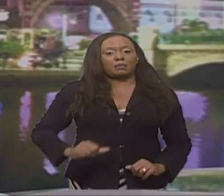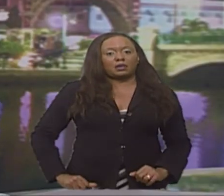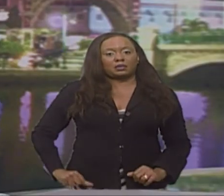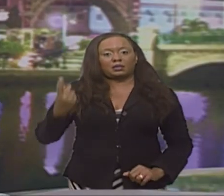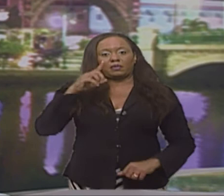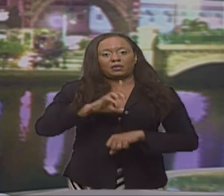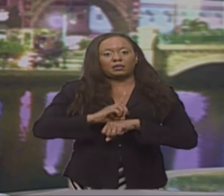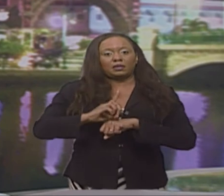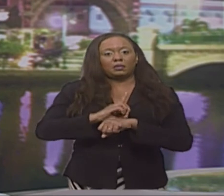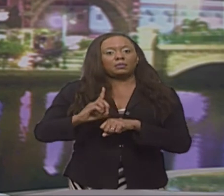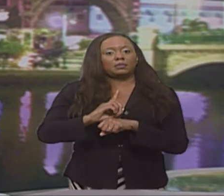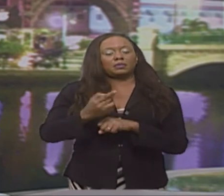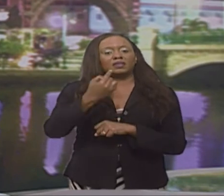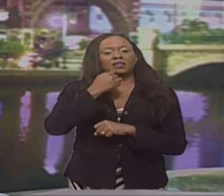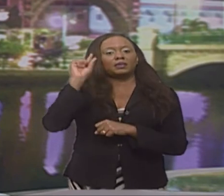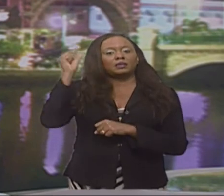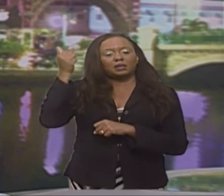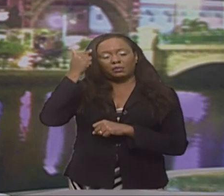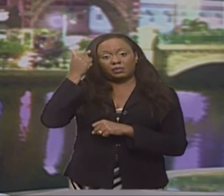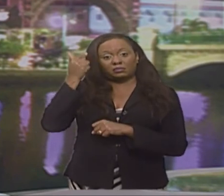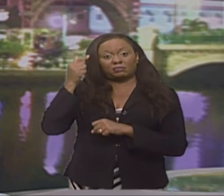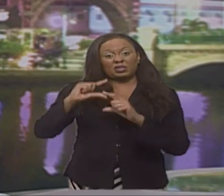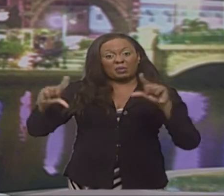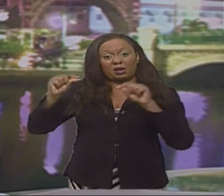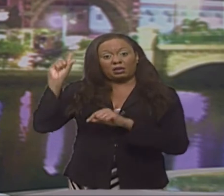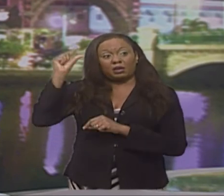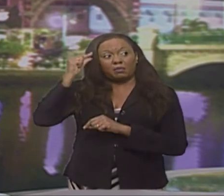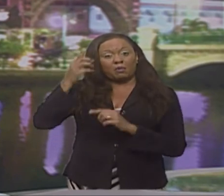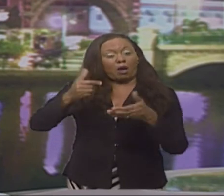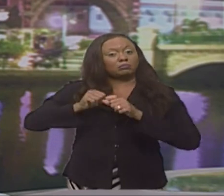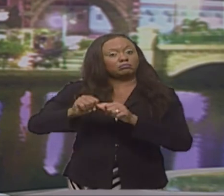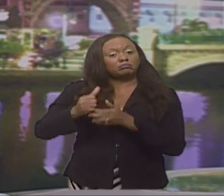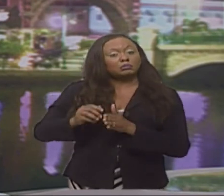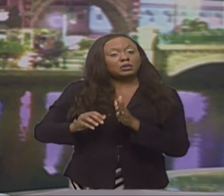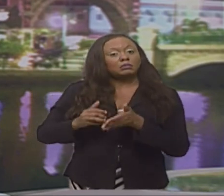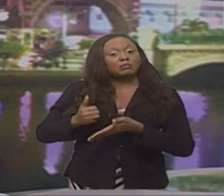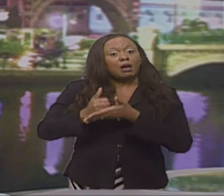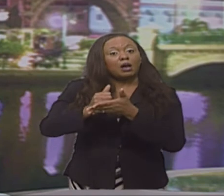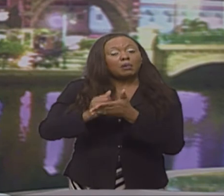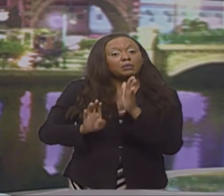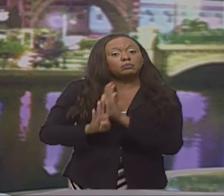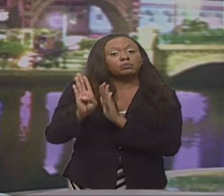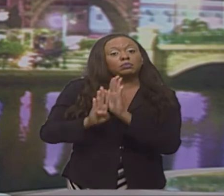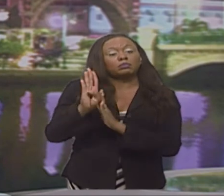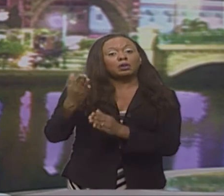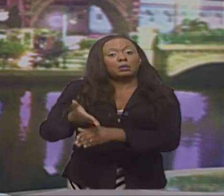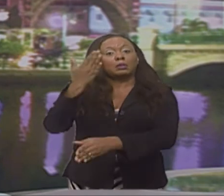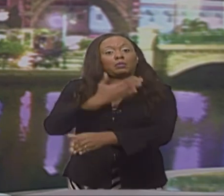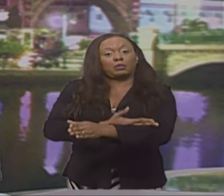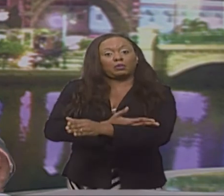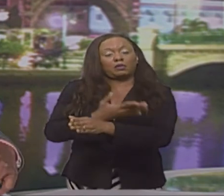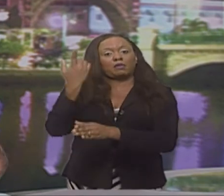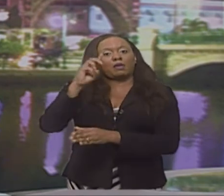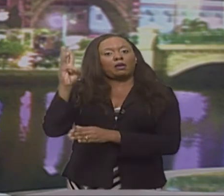Dominica, Mitsuhiko Okada, signaled his government's commitment to assist developing nations in enhancing their resilience to